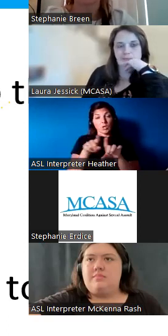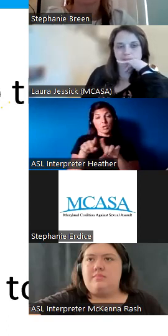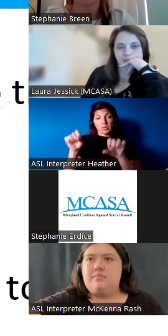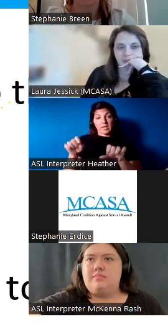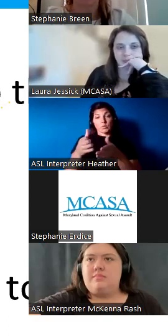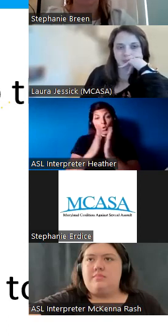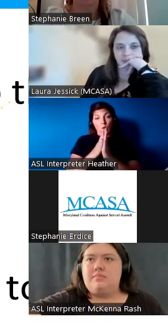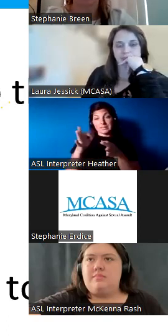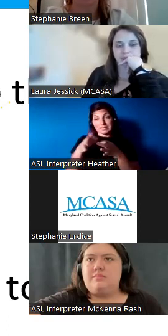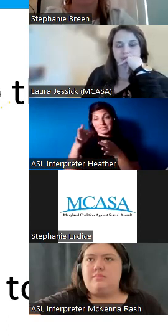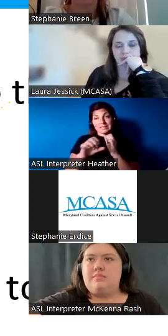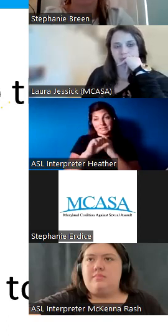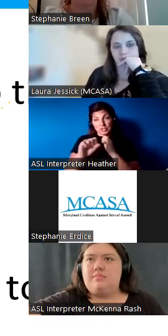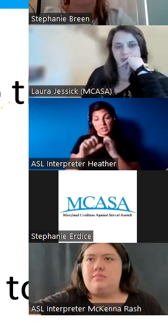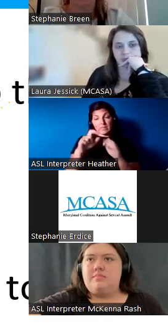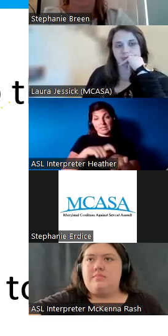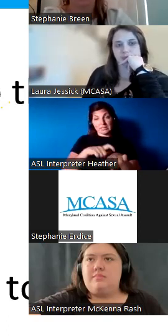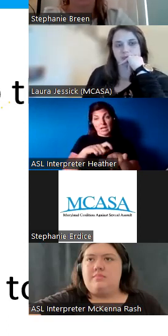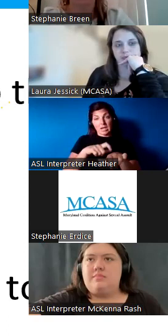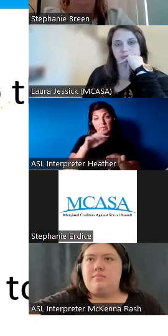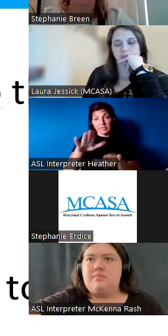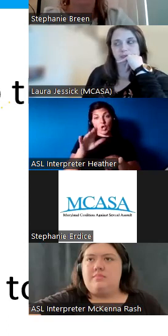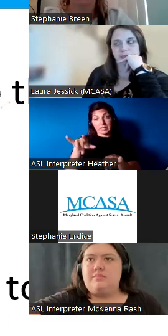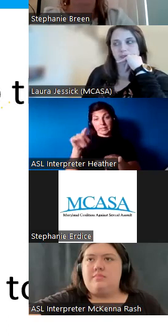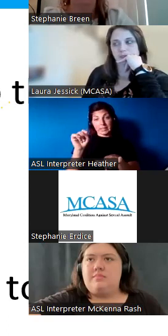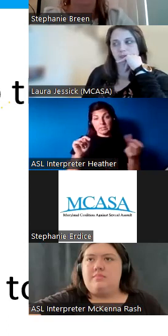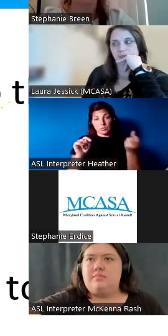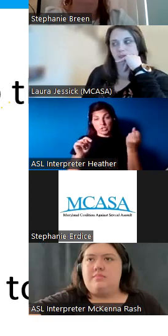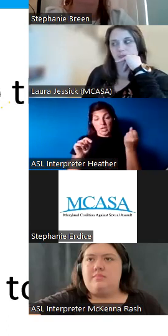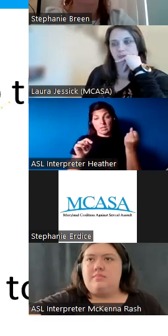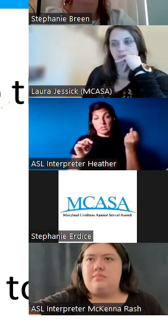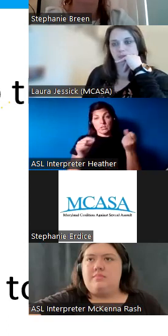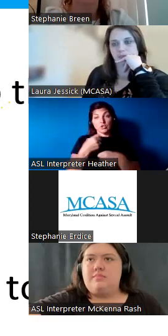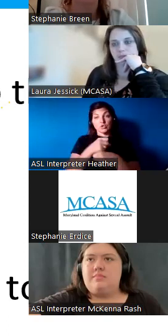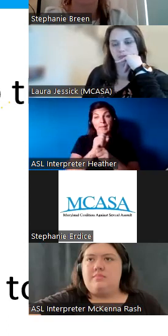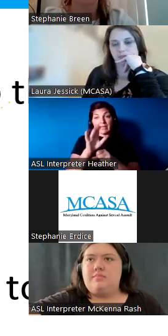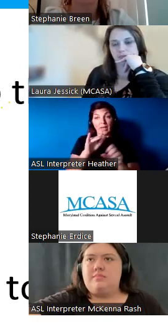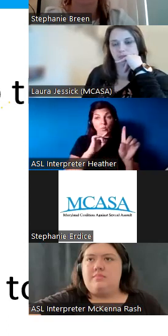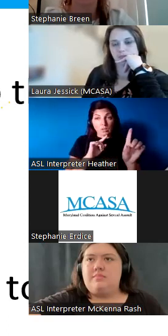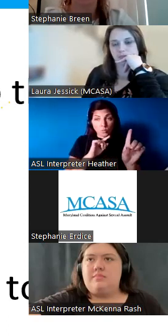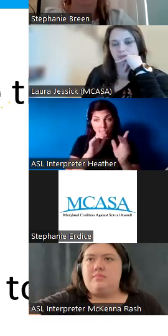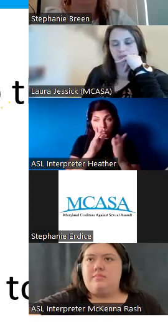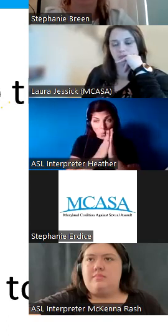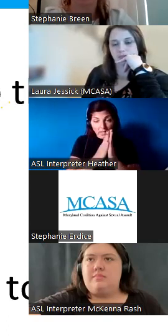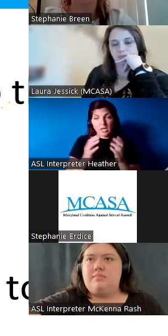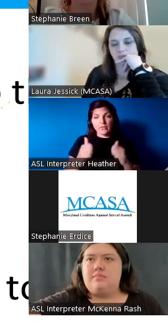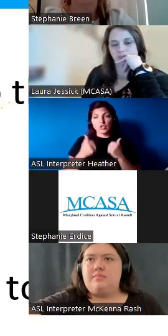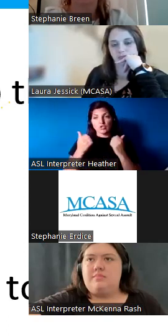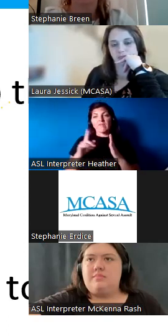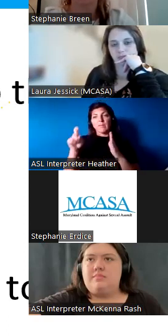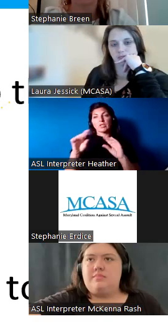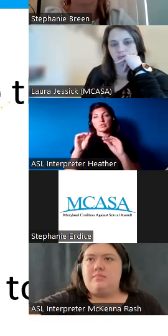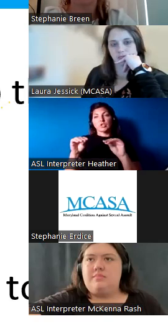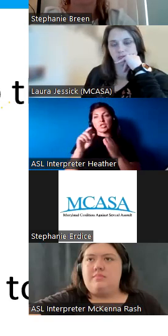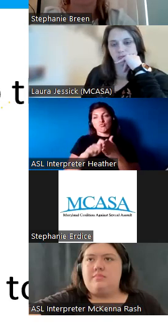an extension of the time period that their kit is retained. In order to make such a request, the survivor must put it in writing to